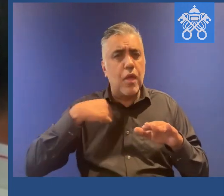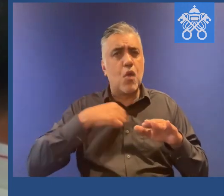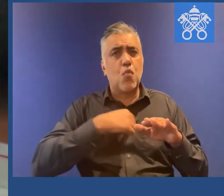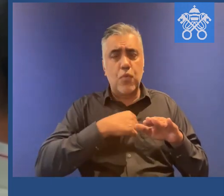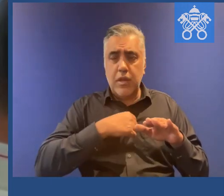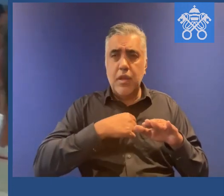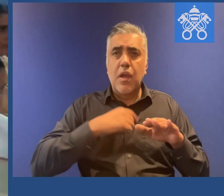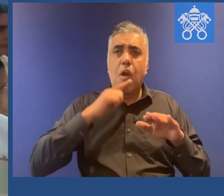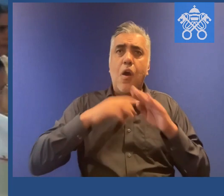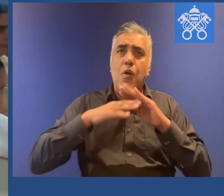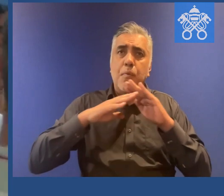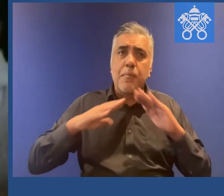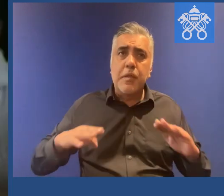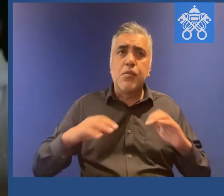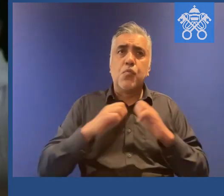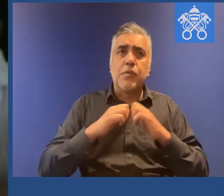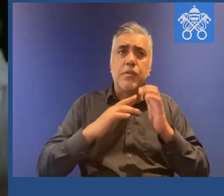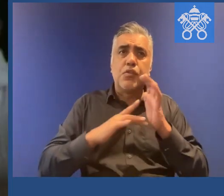our peace in Jesus.